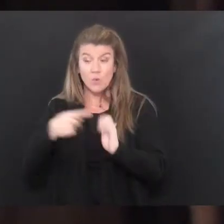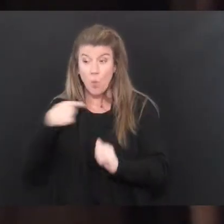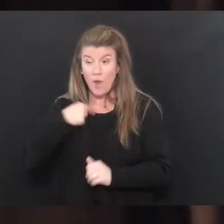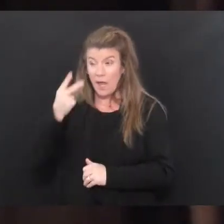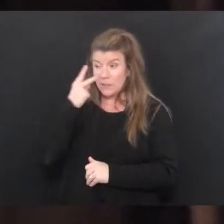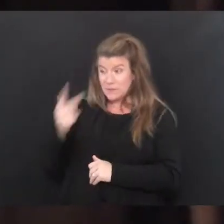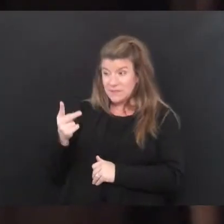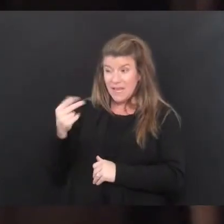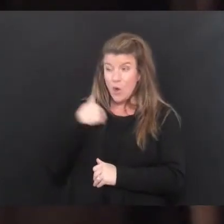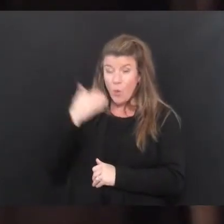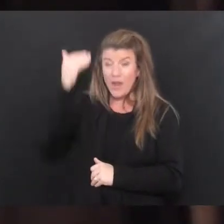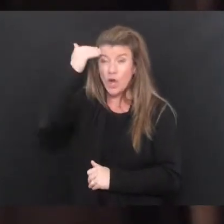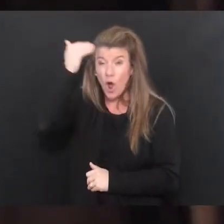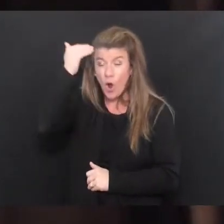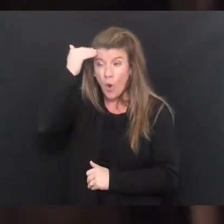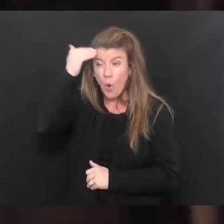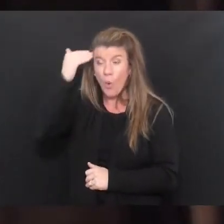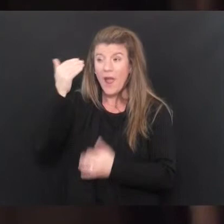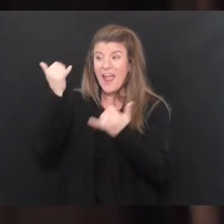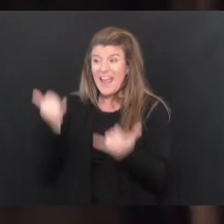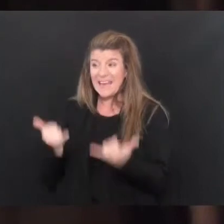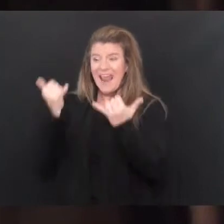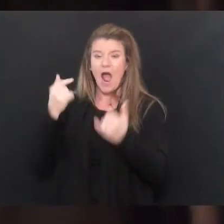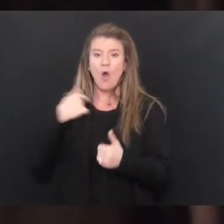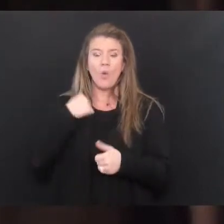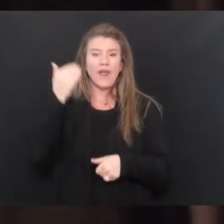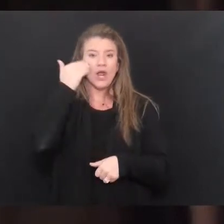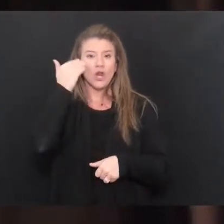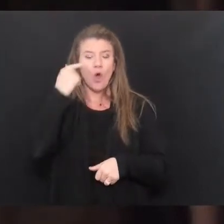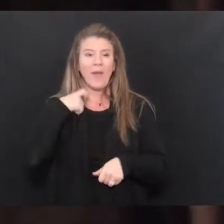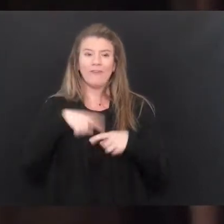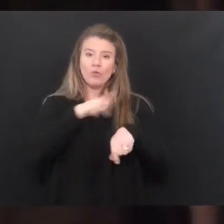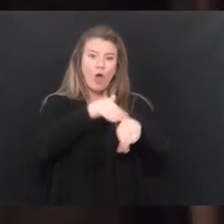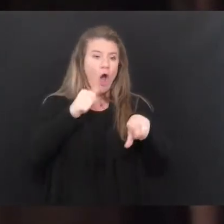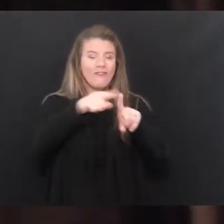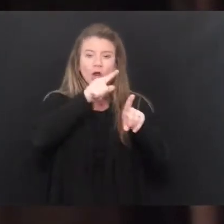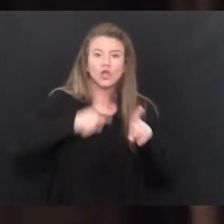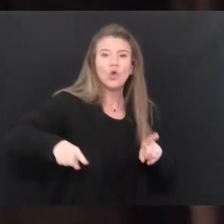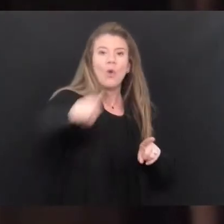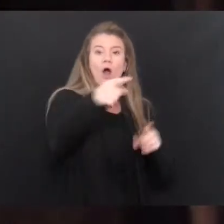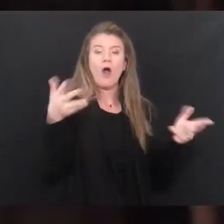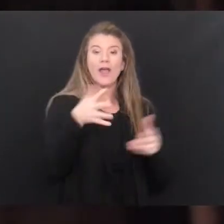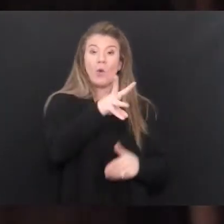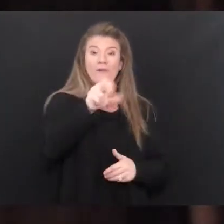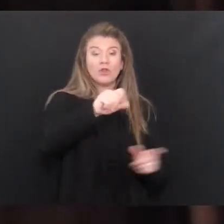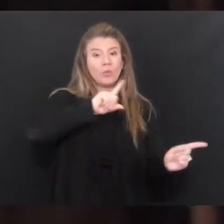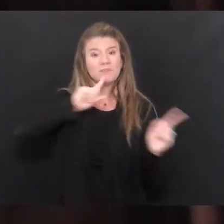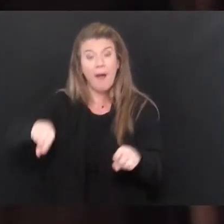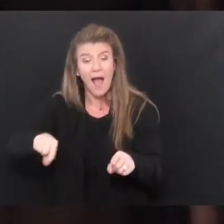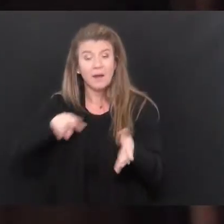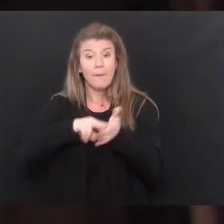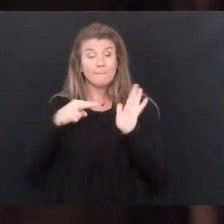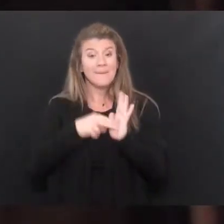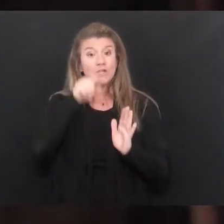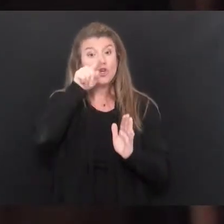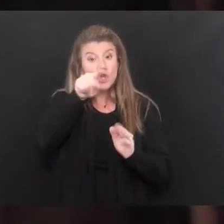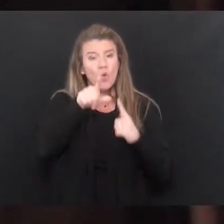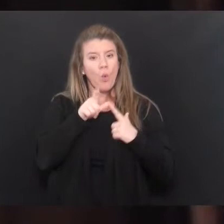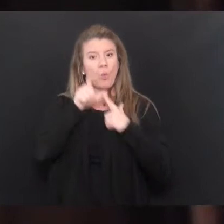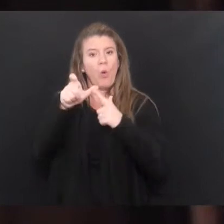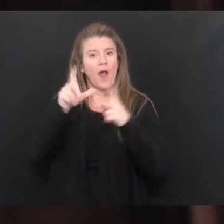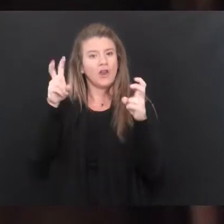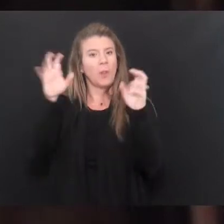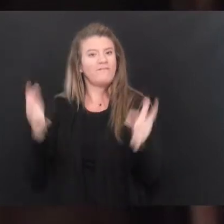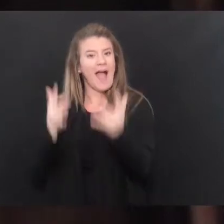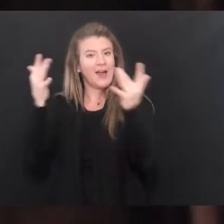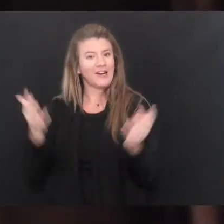are all really calling on every West Virginian to respond to run to the fire, as the governor said,